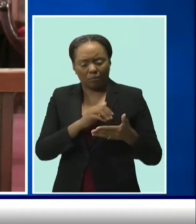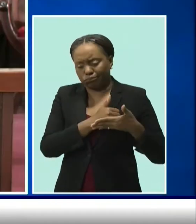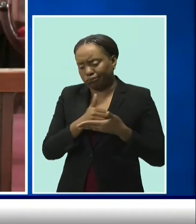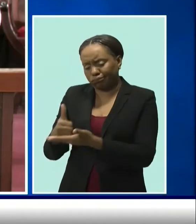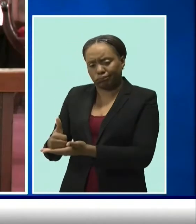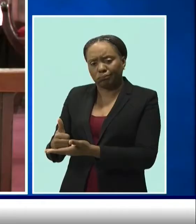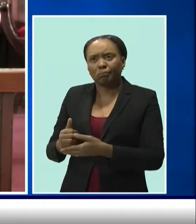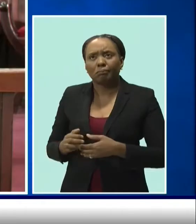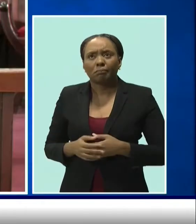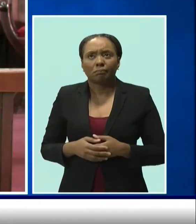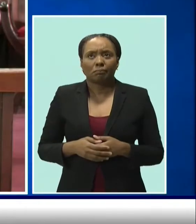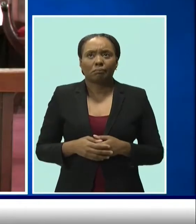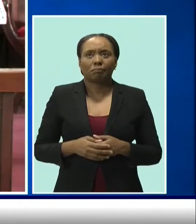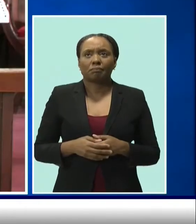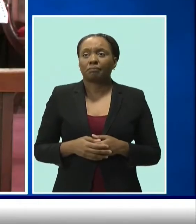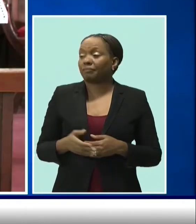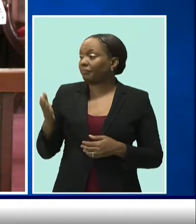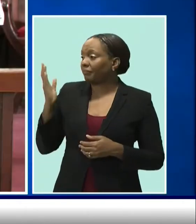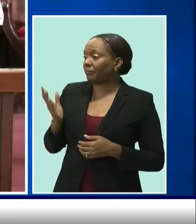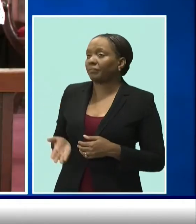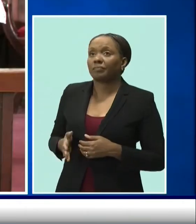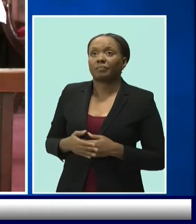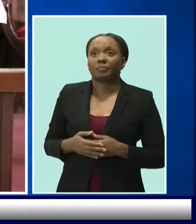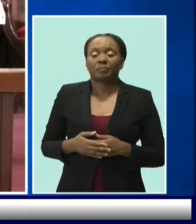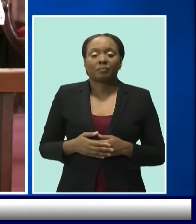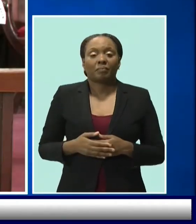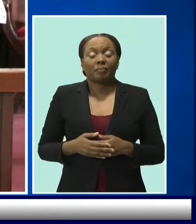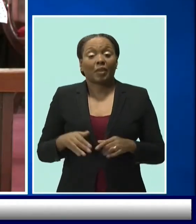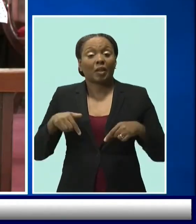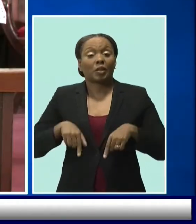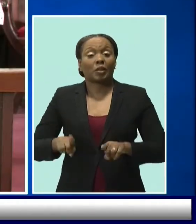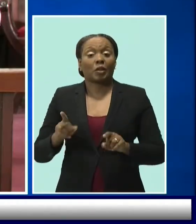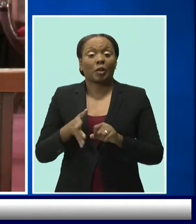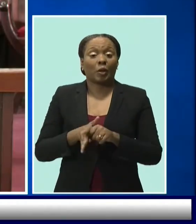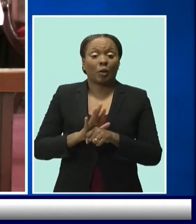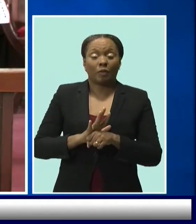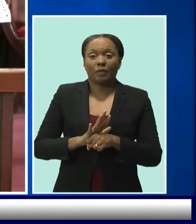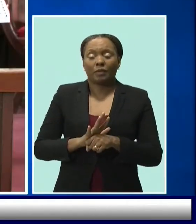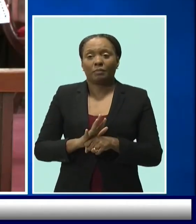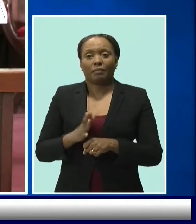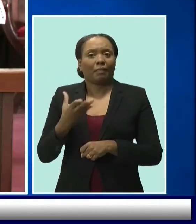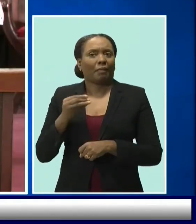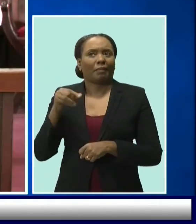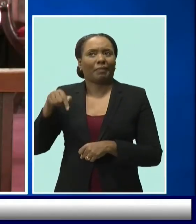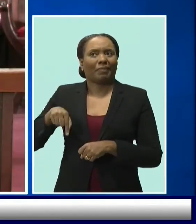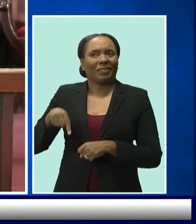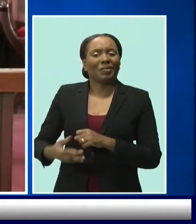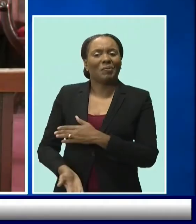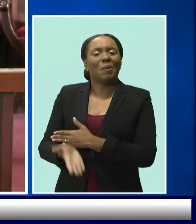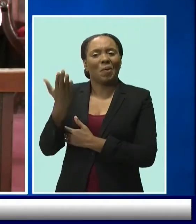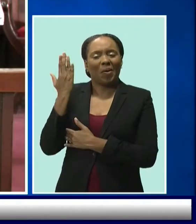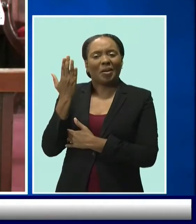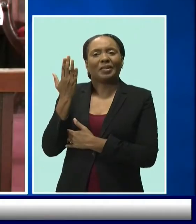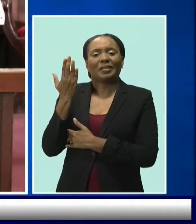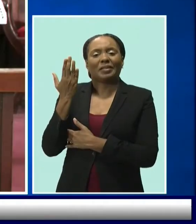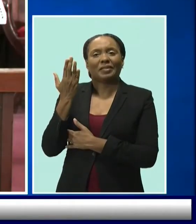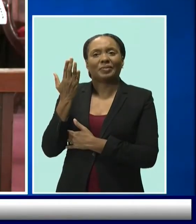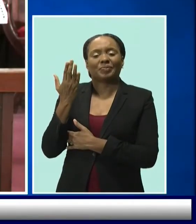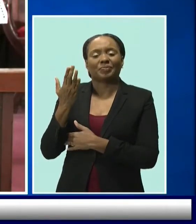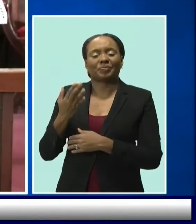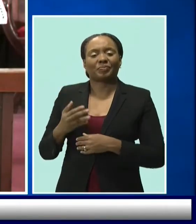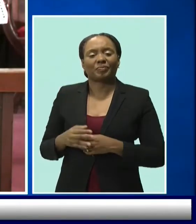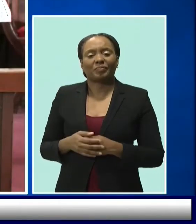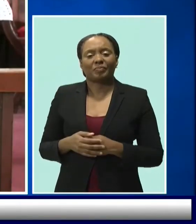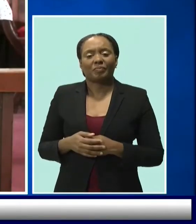we were able to continue during COVID, including this morning again, is what was then called, which